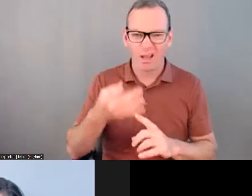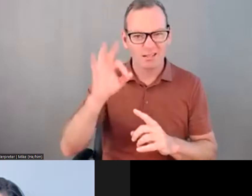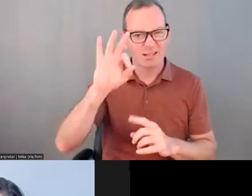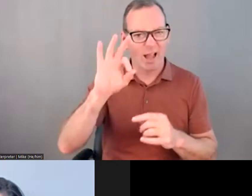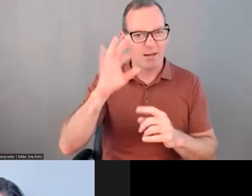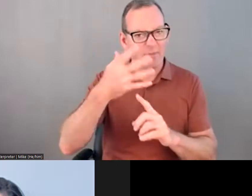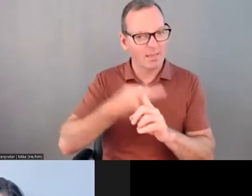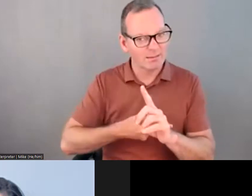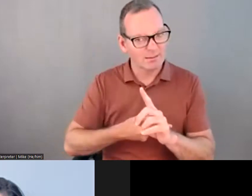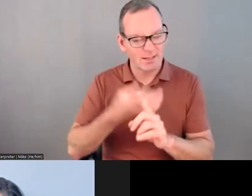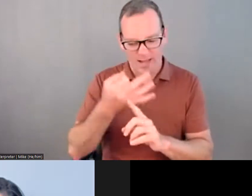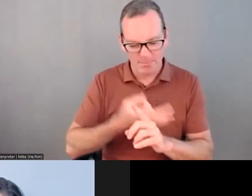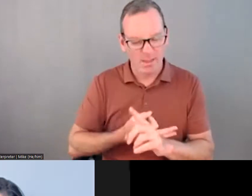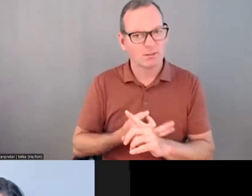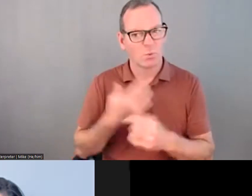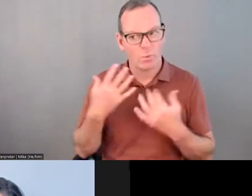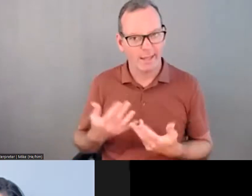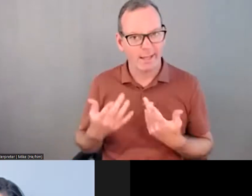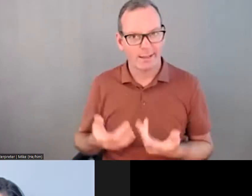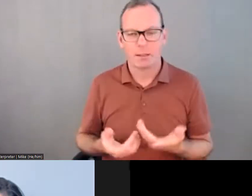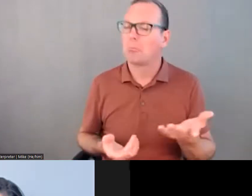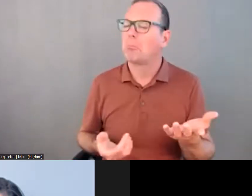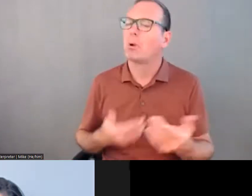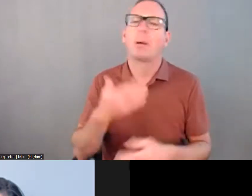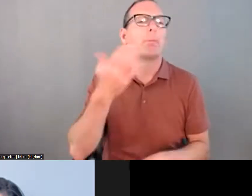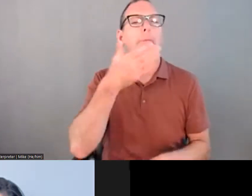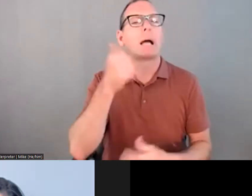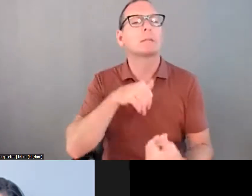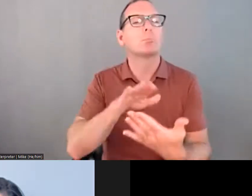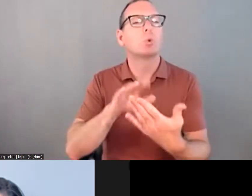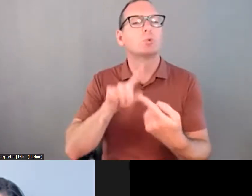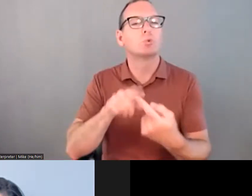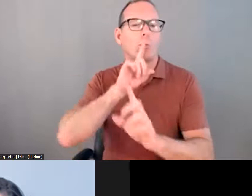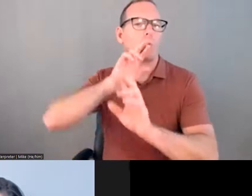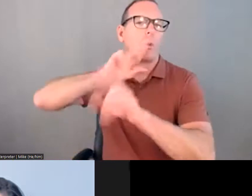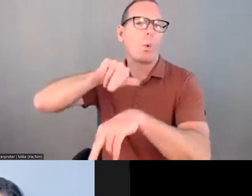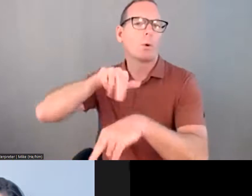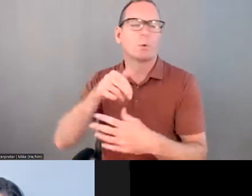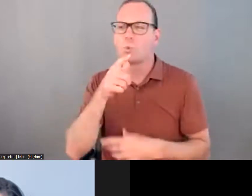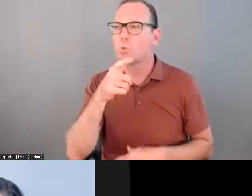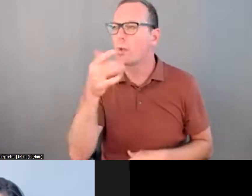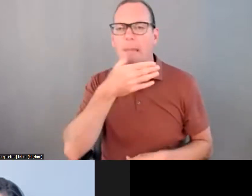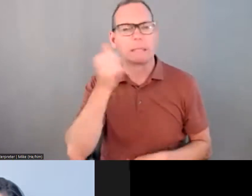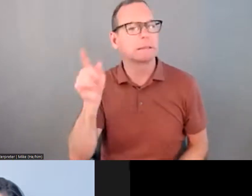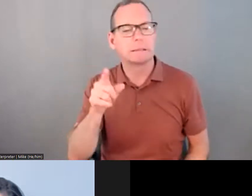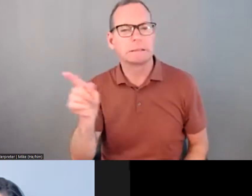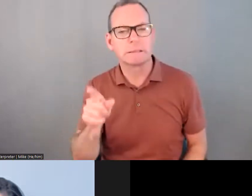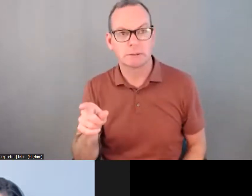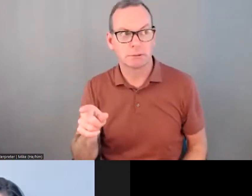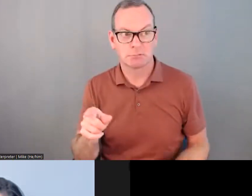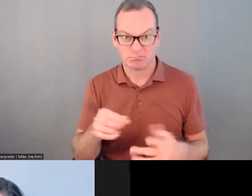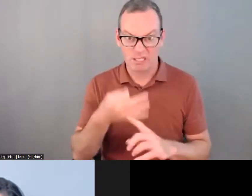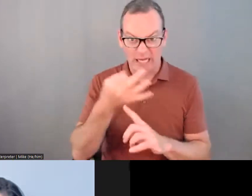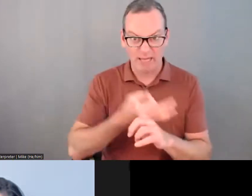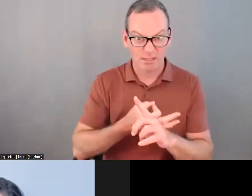investigate these, or what's the best approach in terms of reporting? Or is that just the normal process that